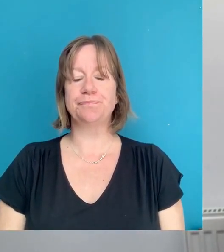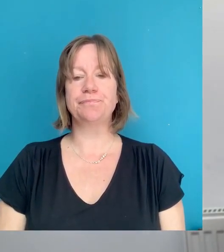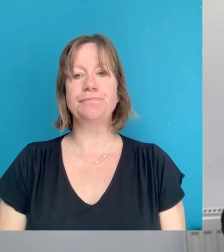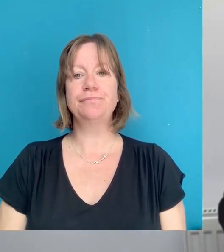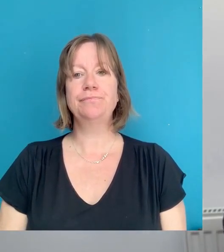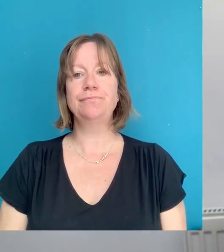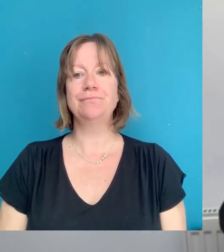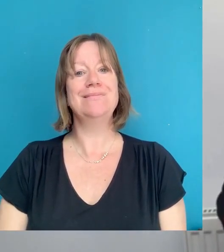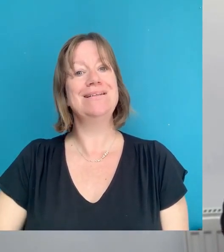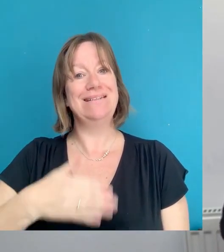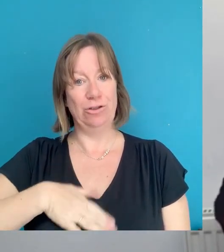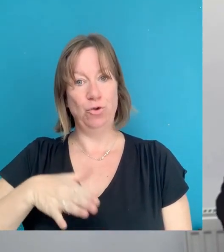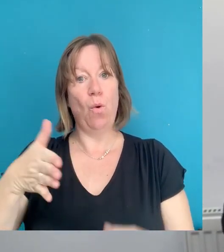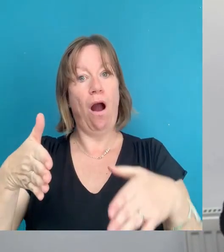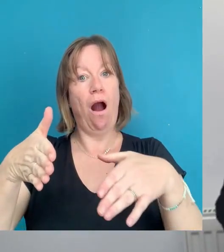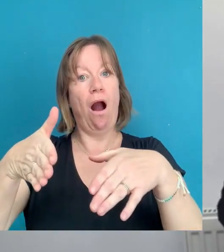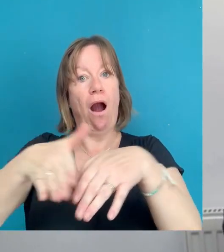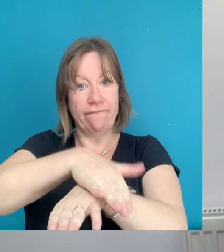is covered.